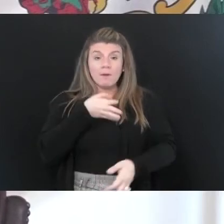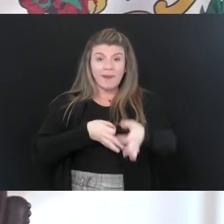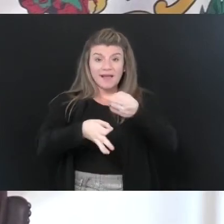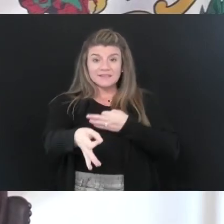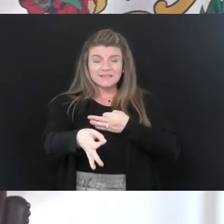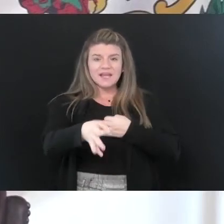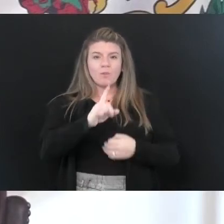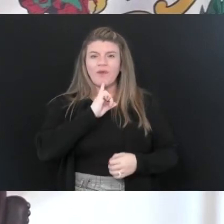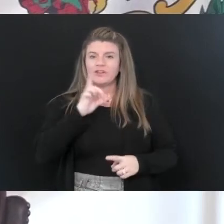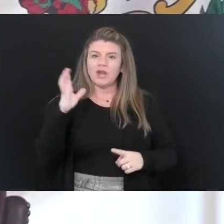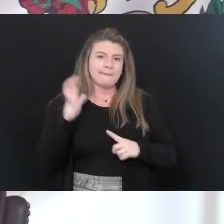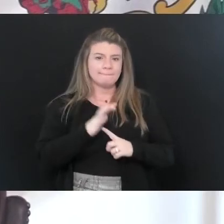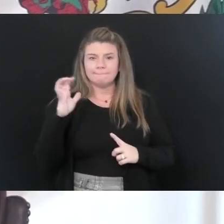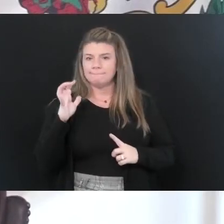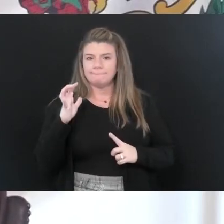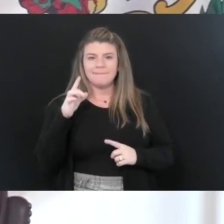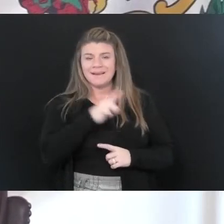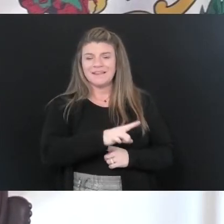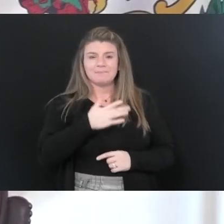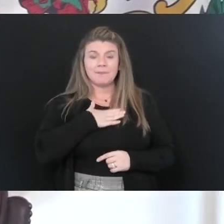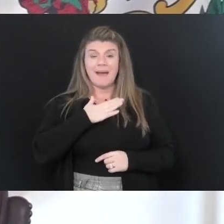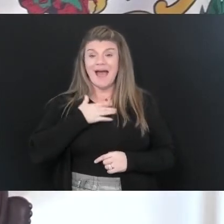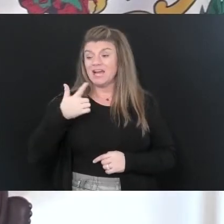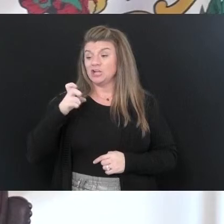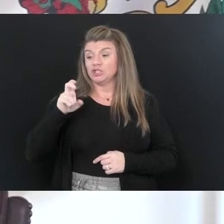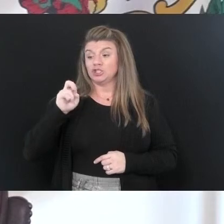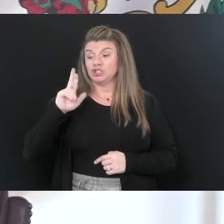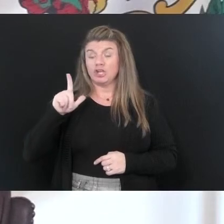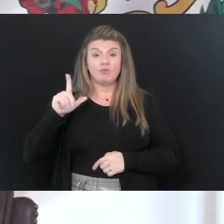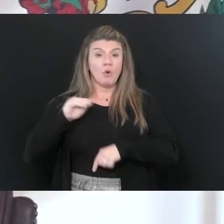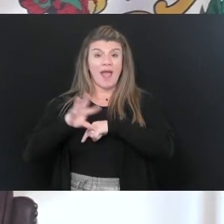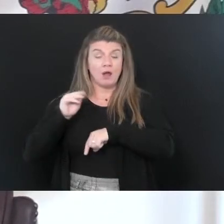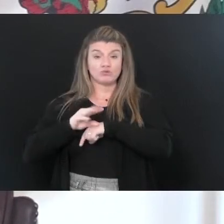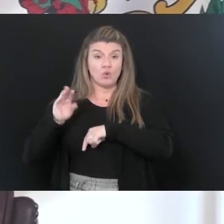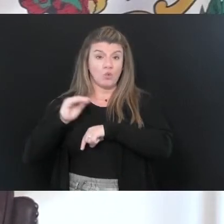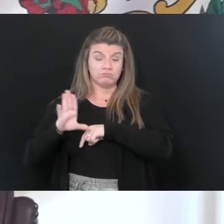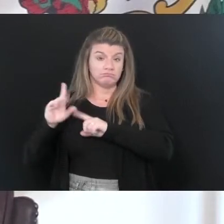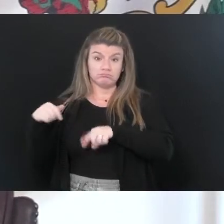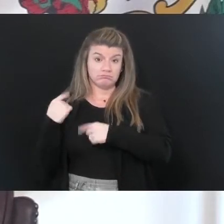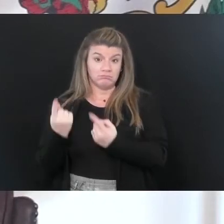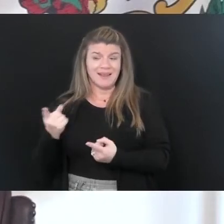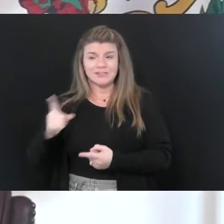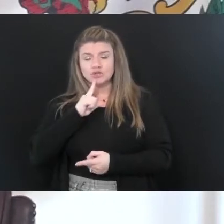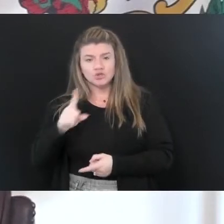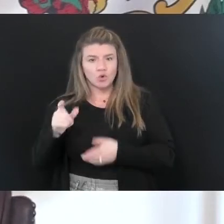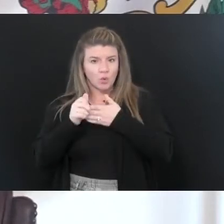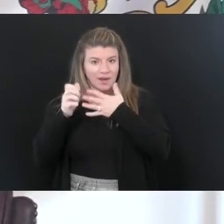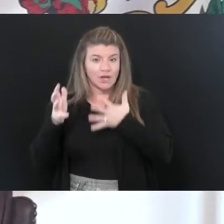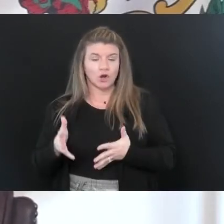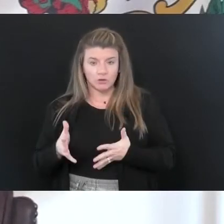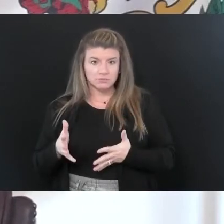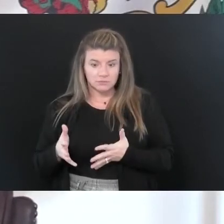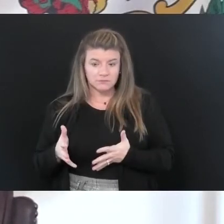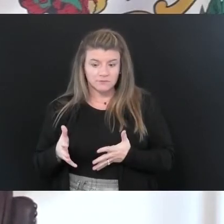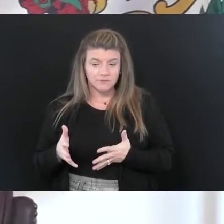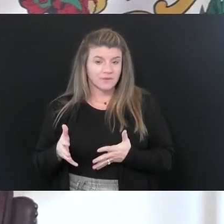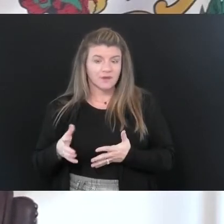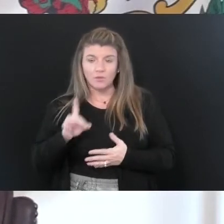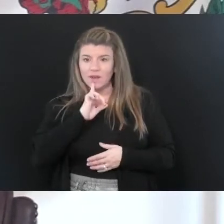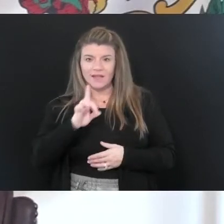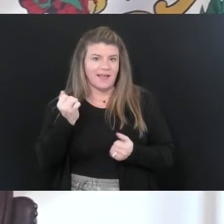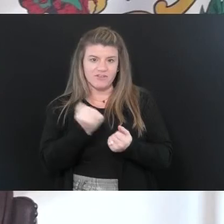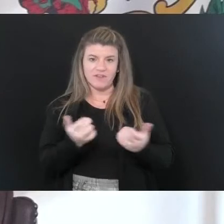with a superstar that has been my general counsel, a true leader, that's for sure, in every